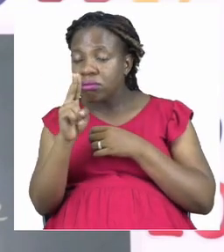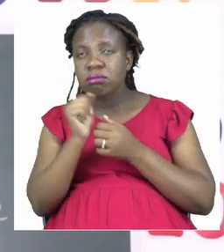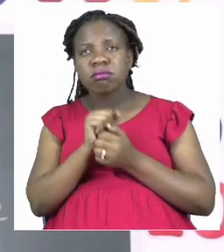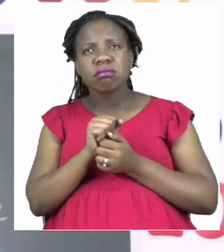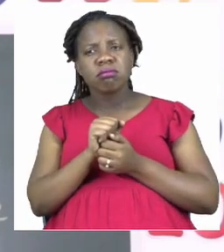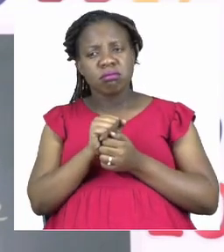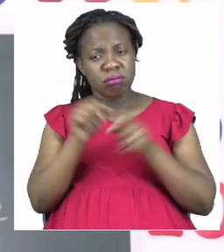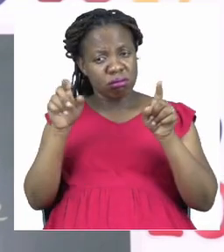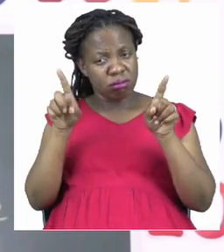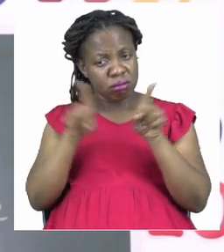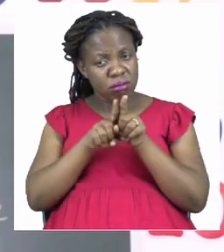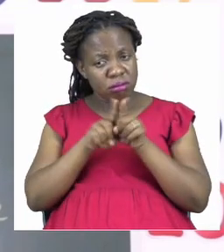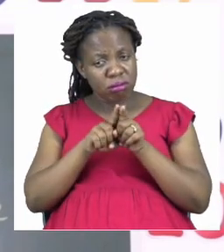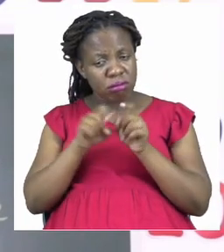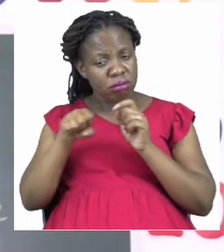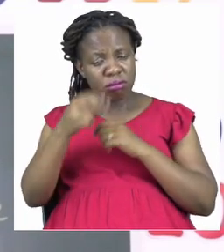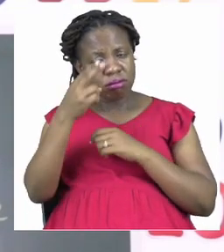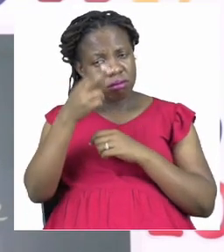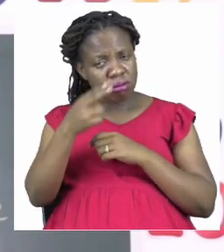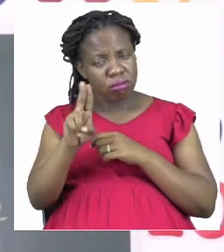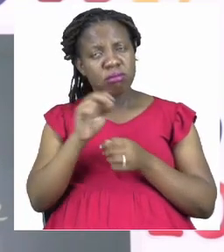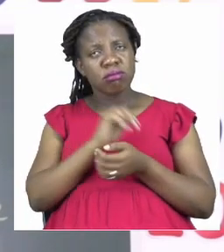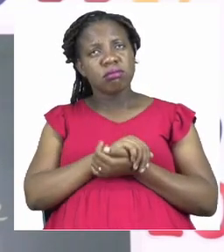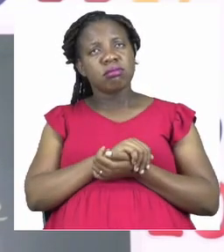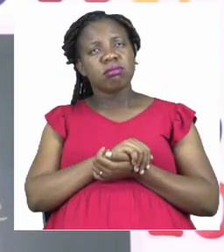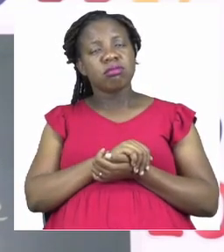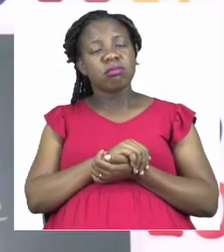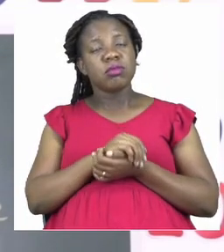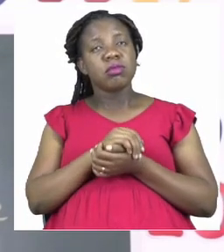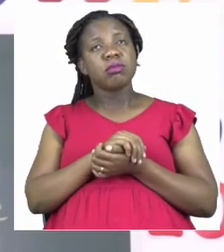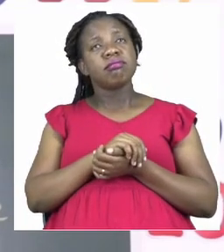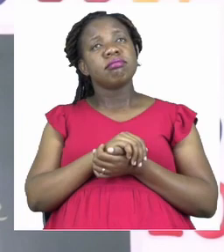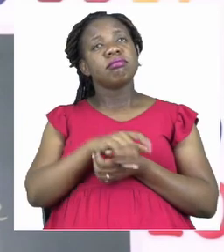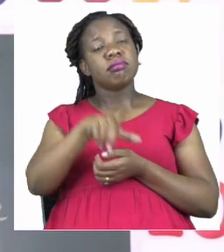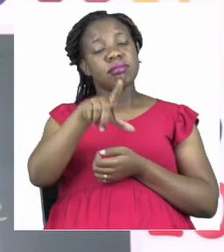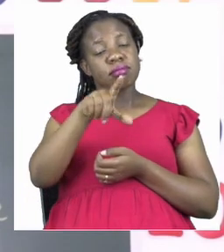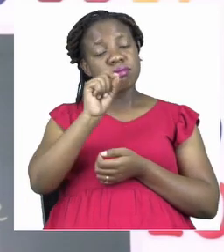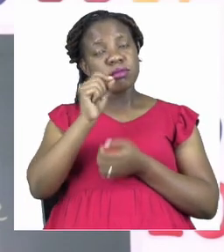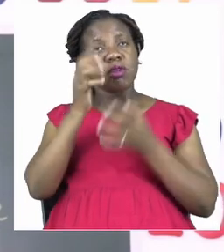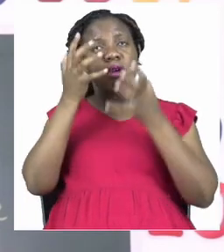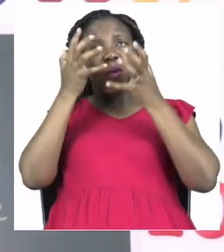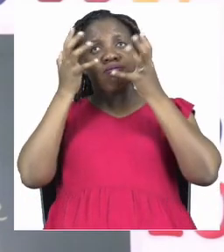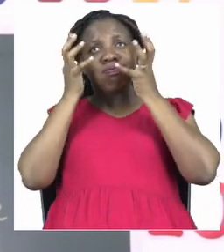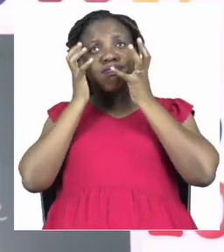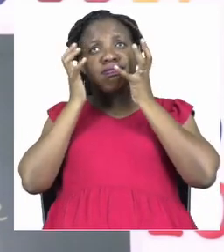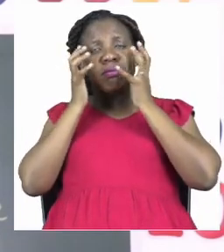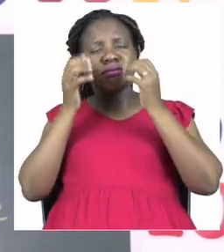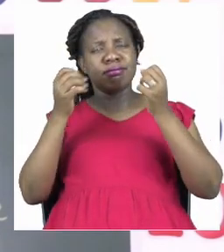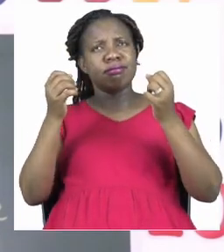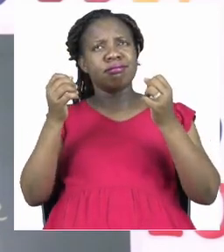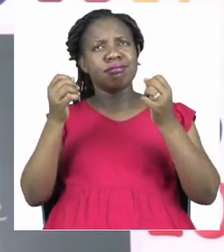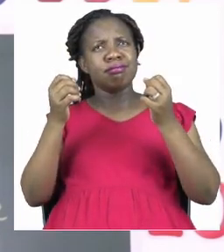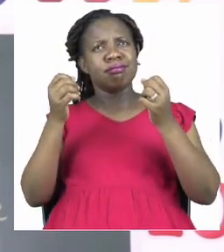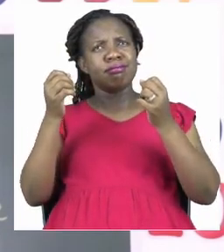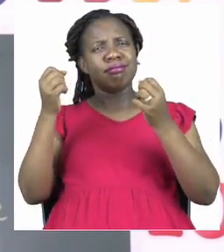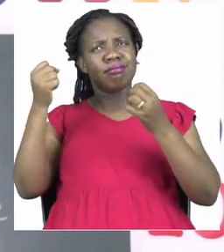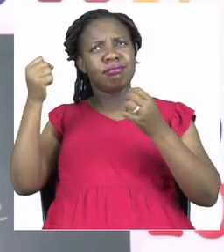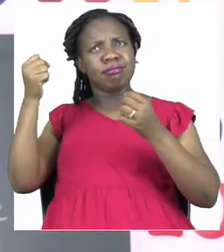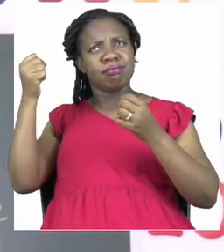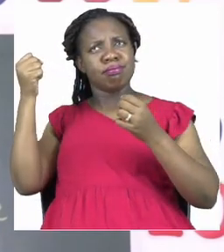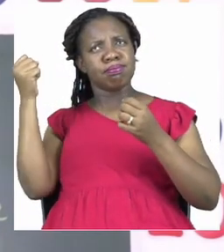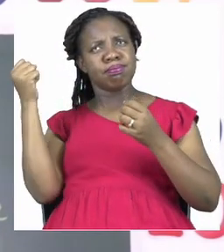small. So the lion is bigger. So go ahead and use the